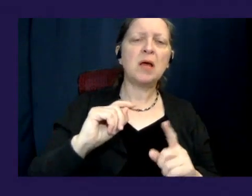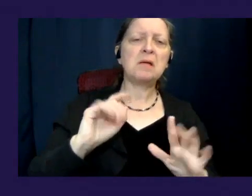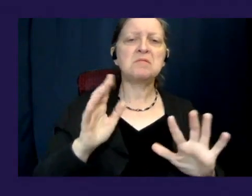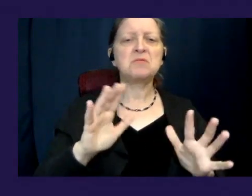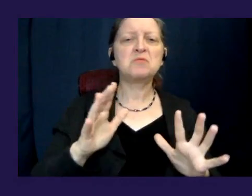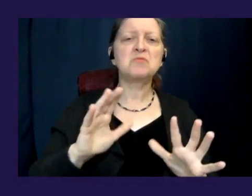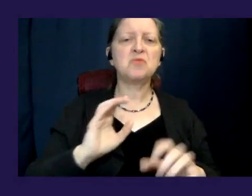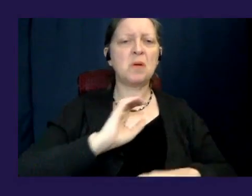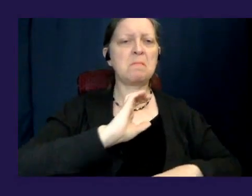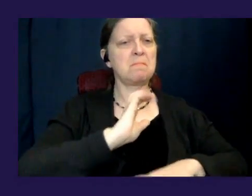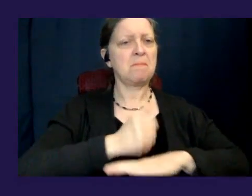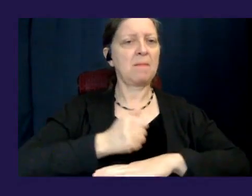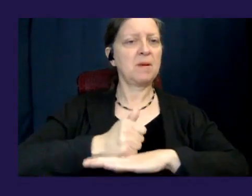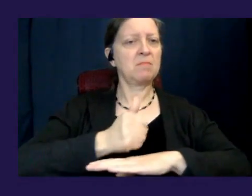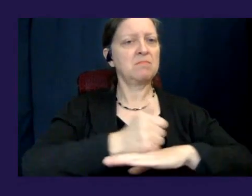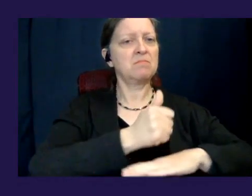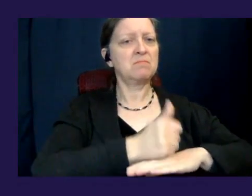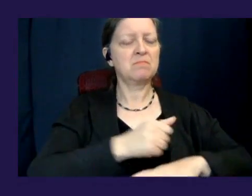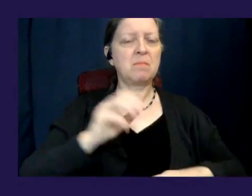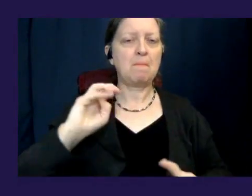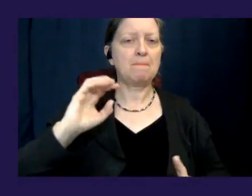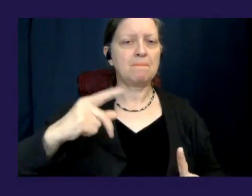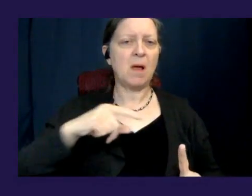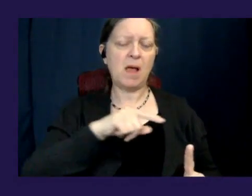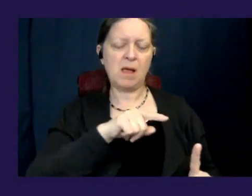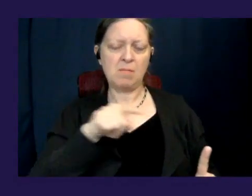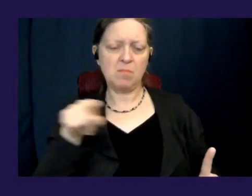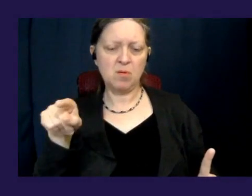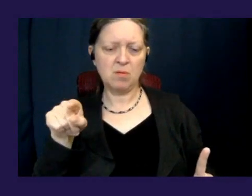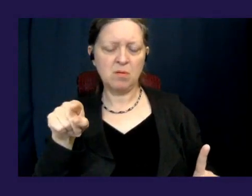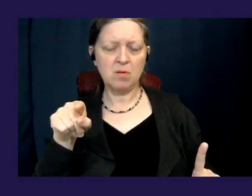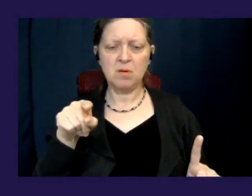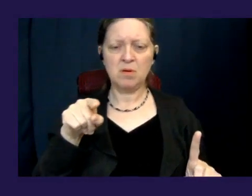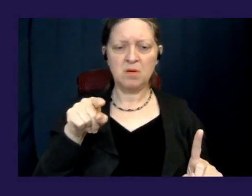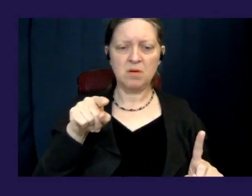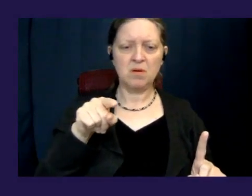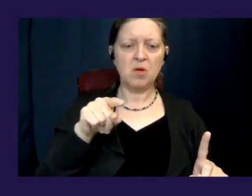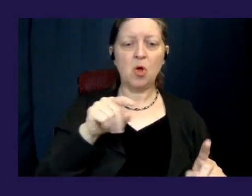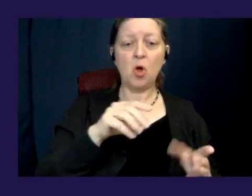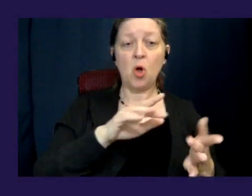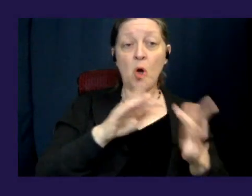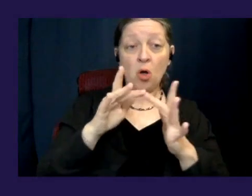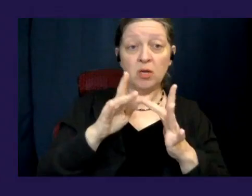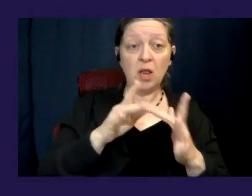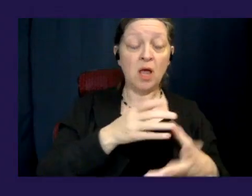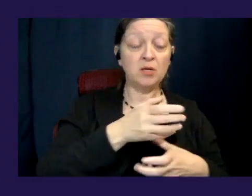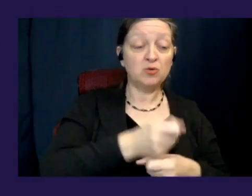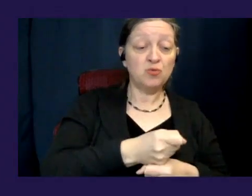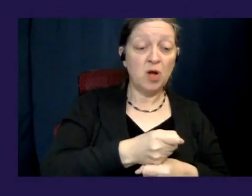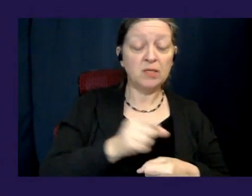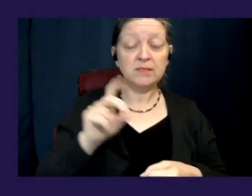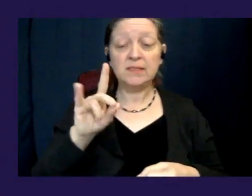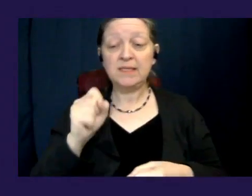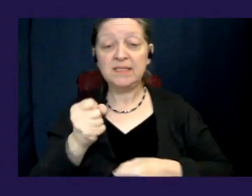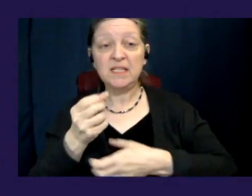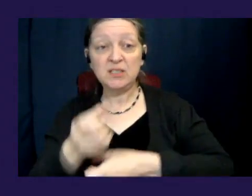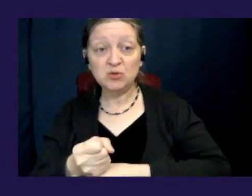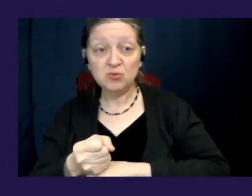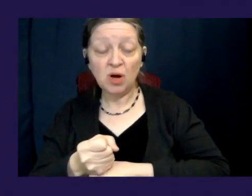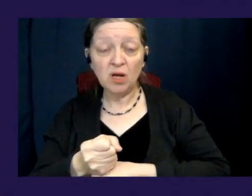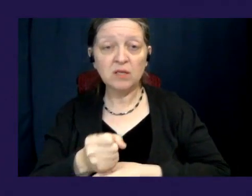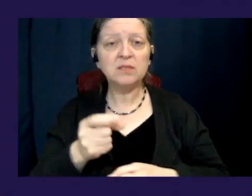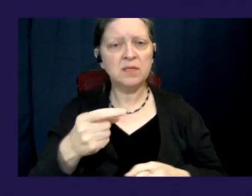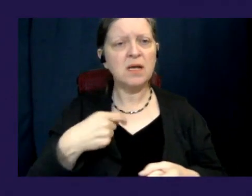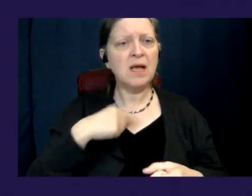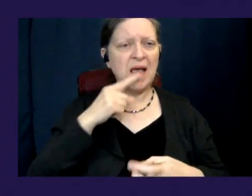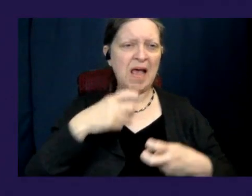of online distrust, trust and distrust. I am a physicist. We understand how water boils not